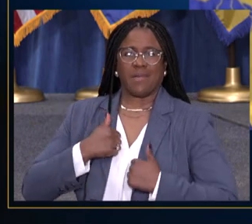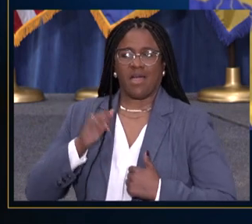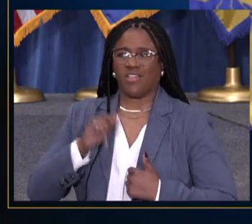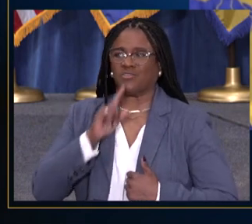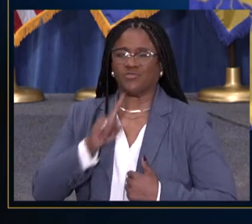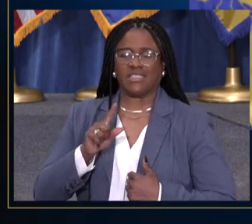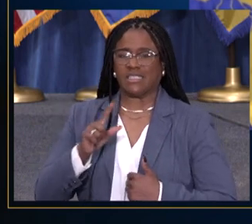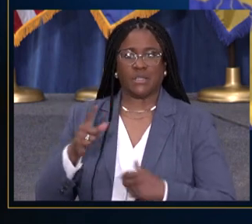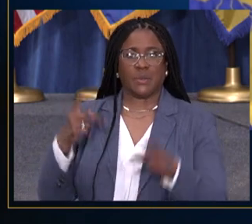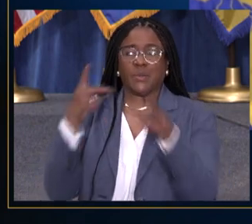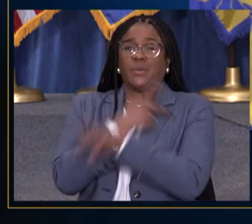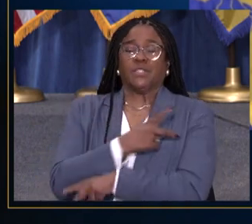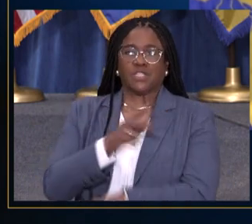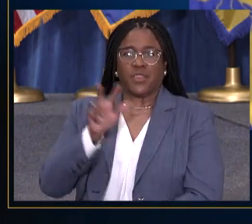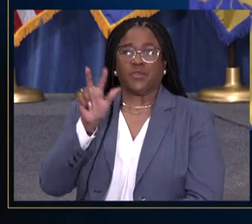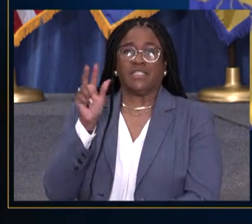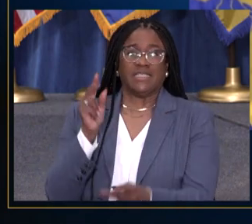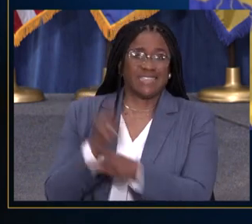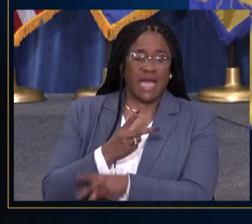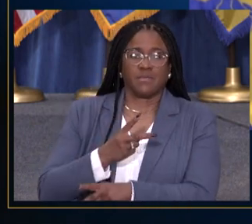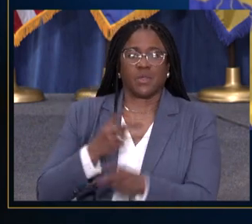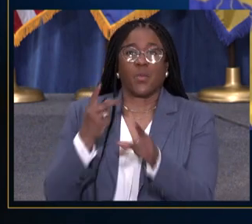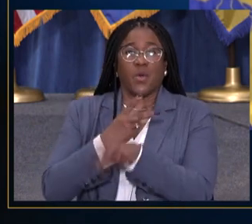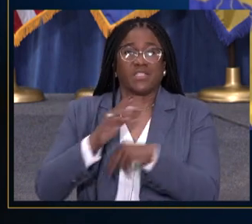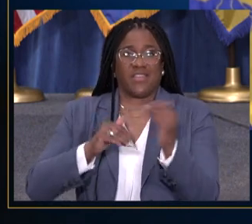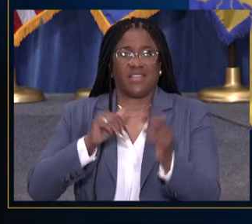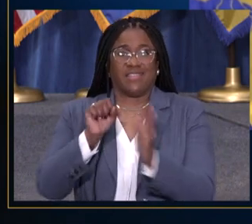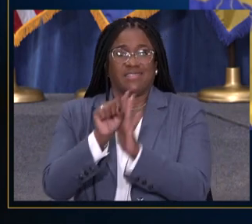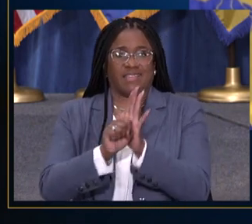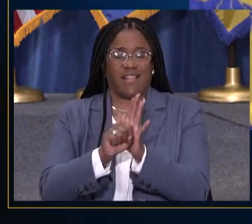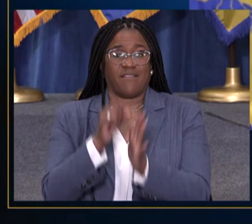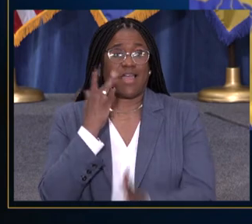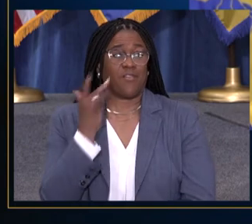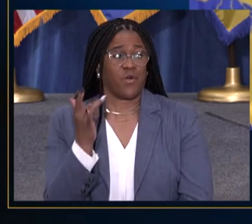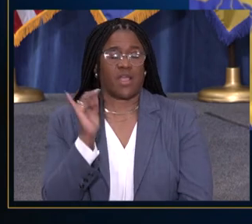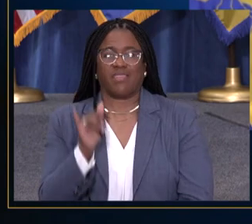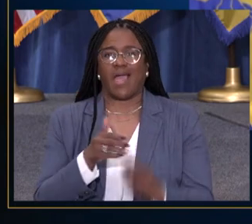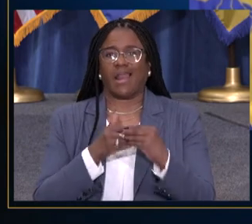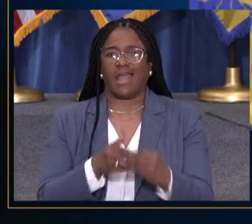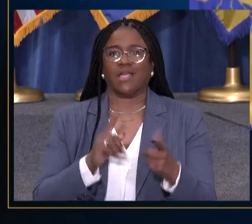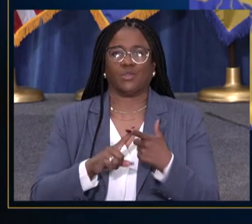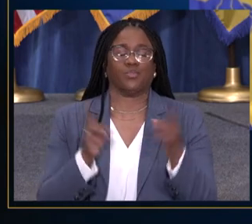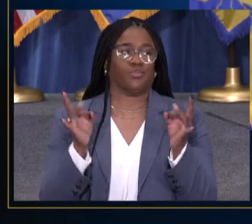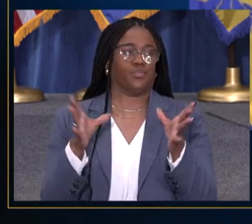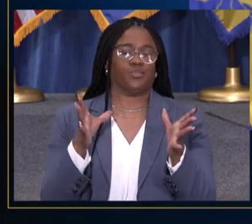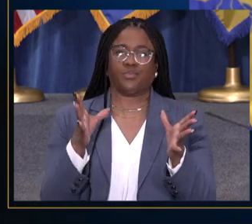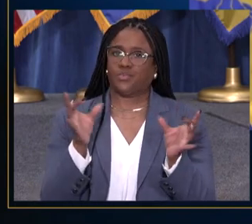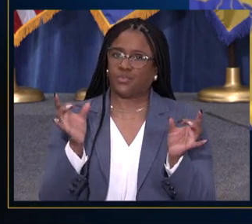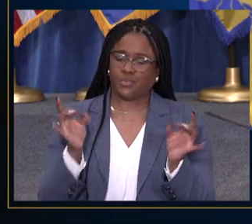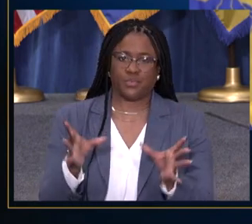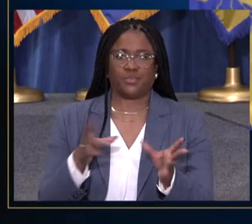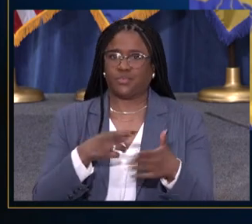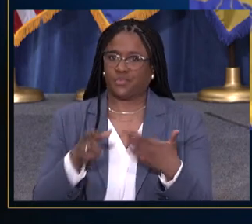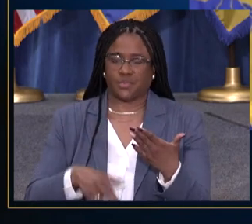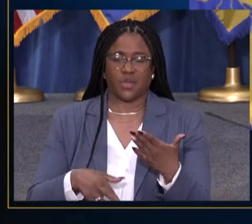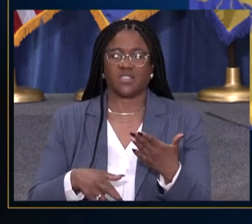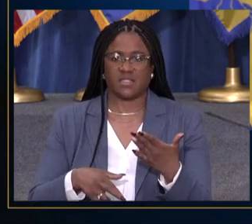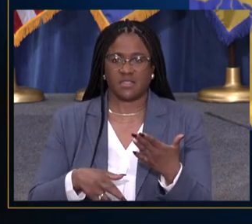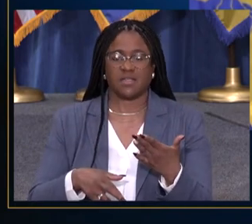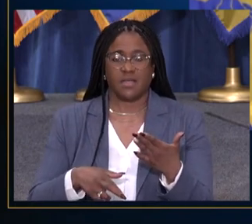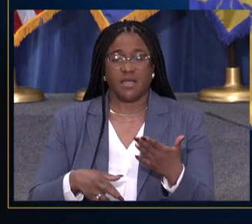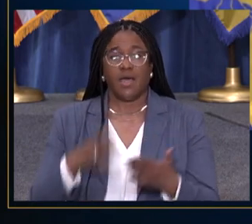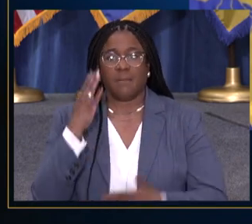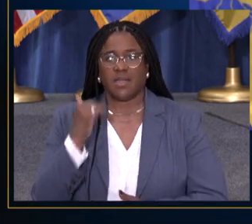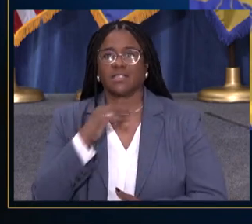than that in the state of California. And that has led to troubling outcomes as a result